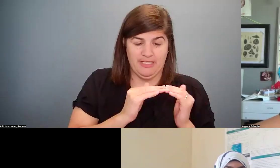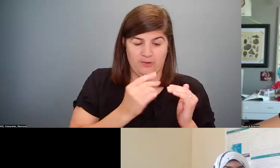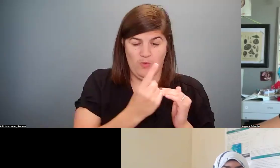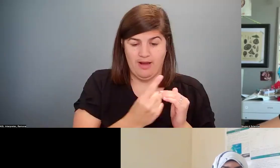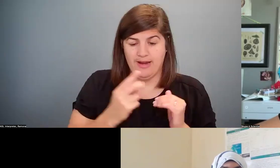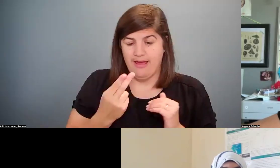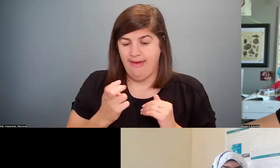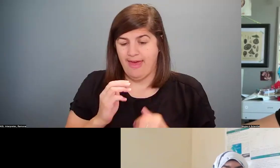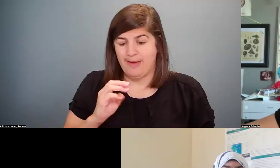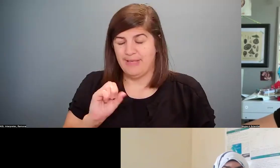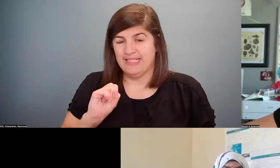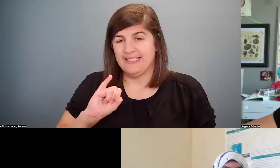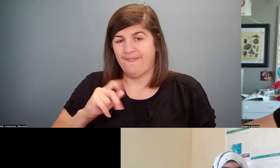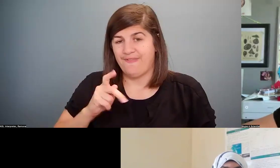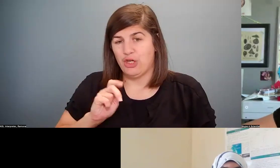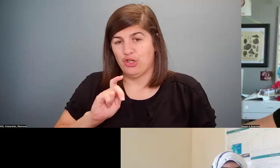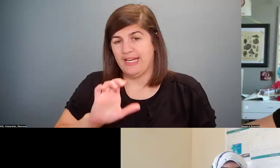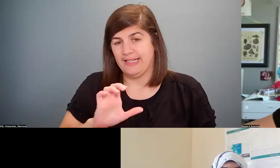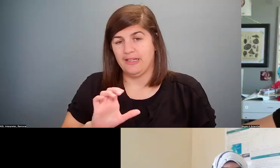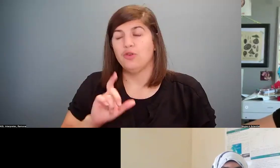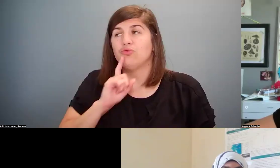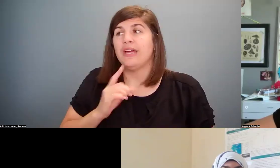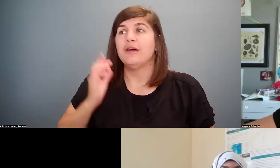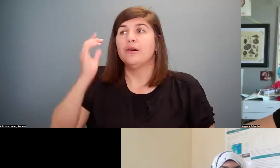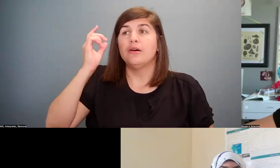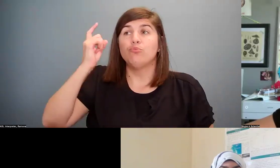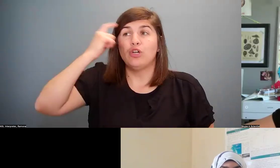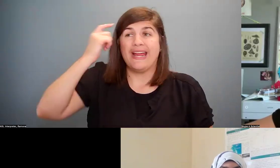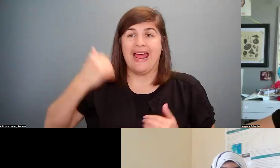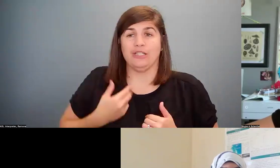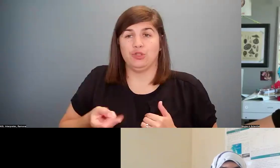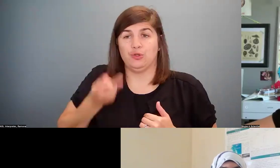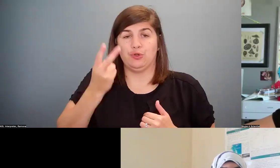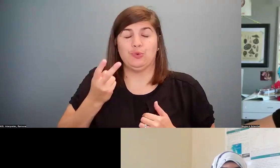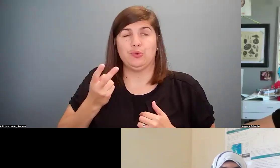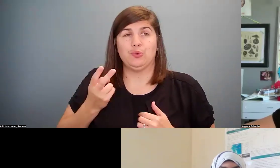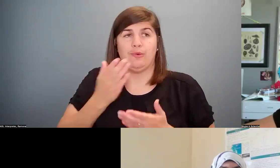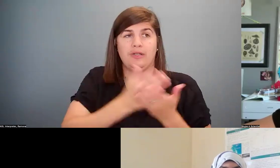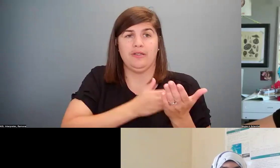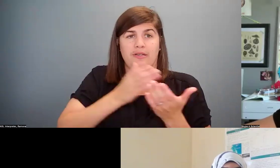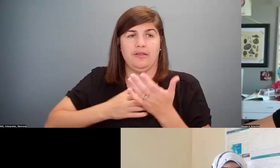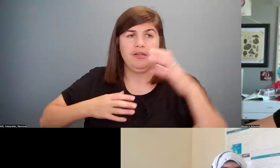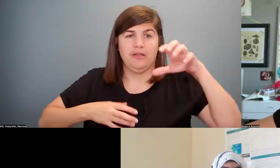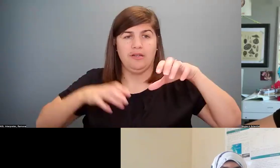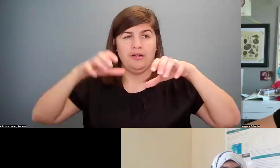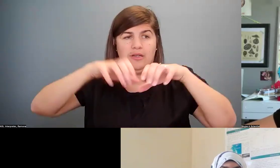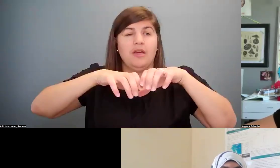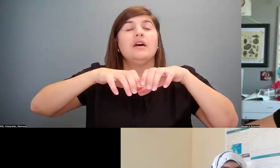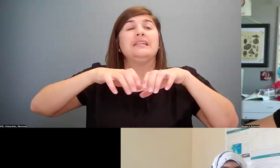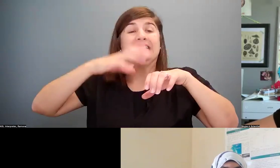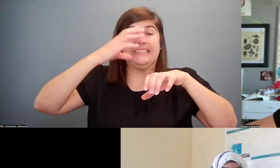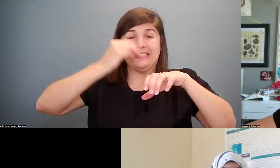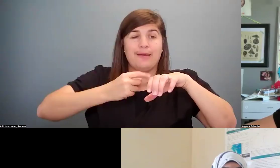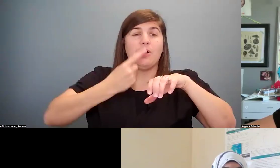hemispheric, which is a hemisphere, and our brain has two hemispheres. So unihemispheric sleeping. When they sleep, they only sleep with